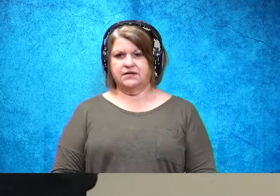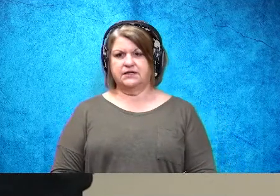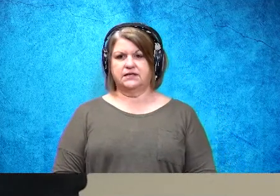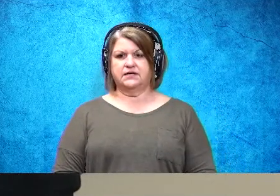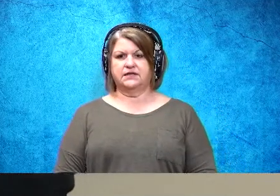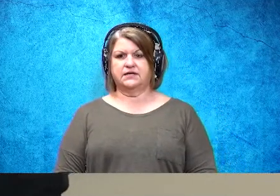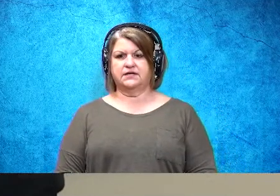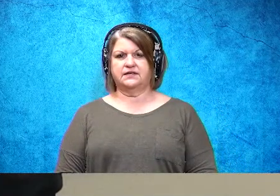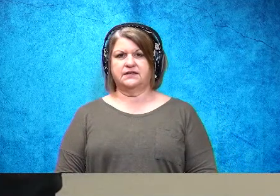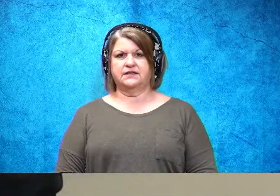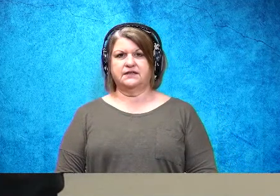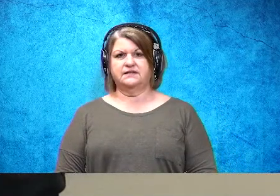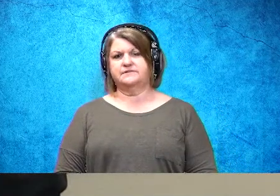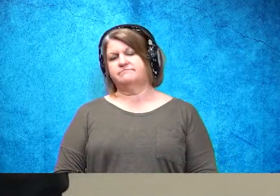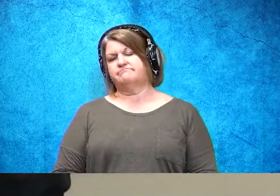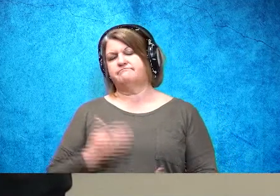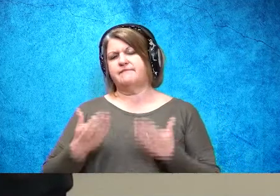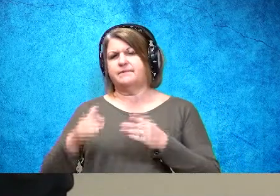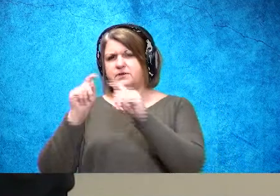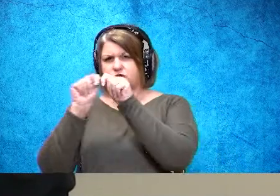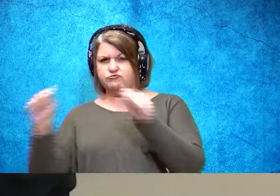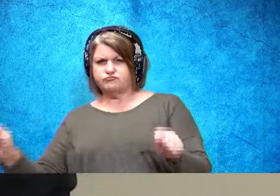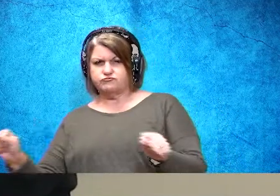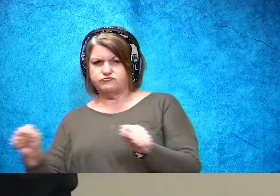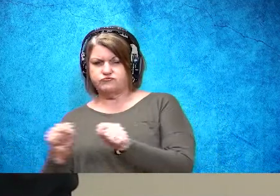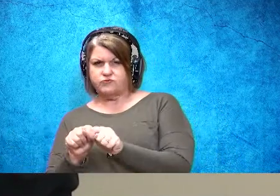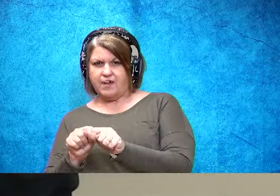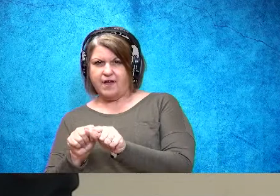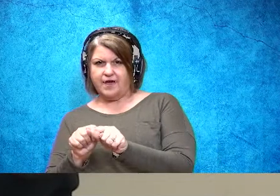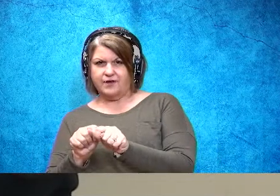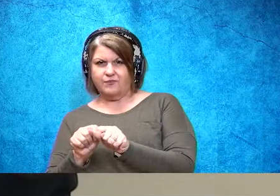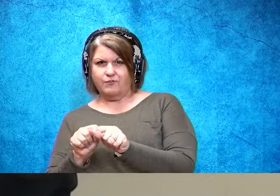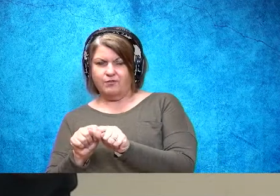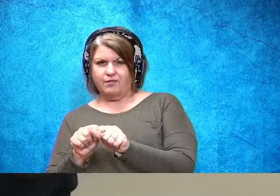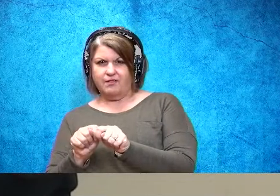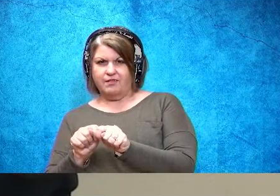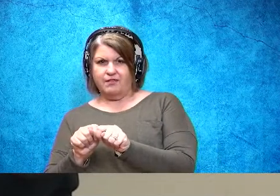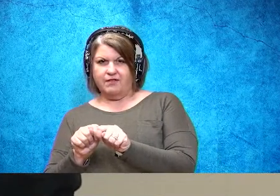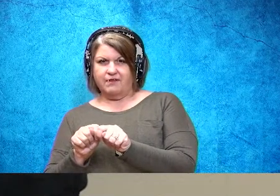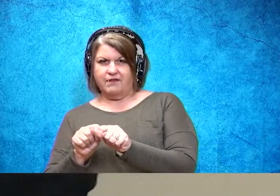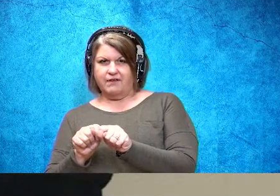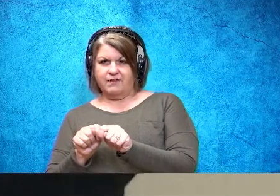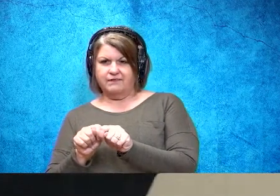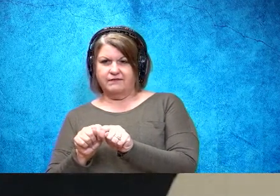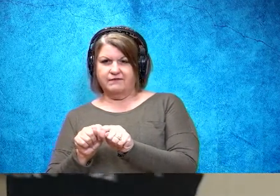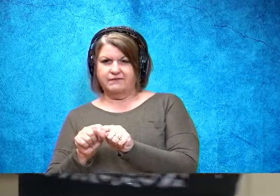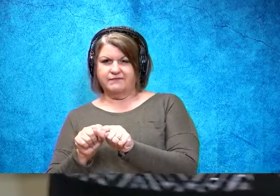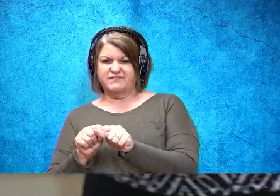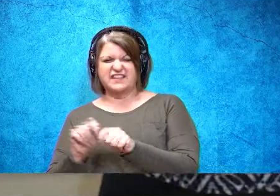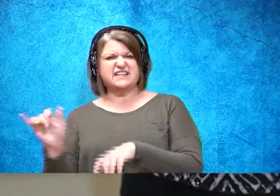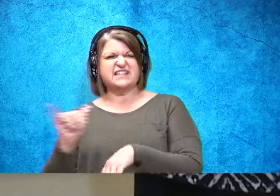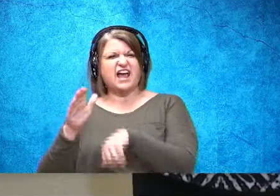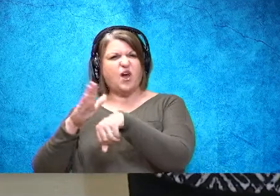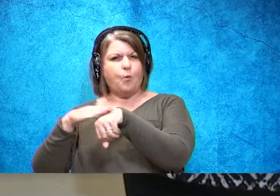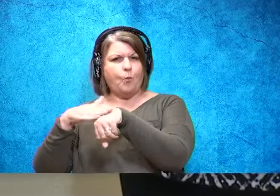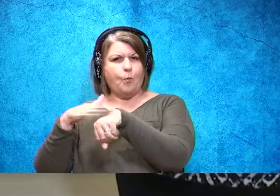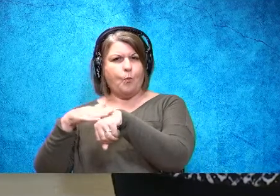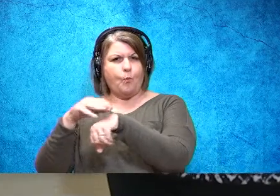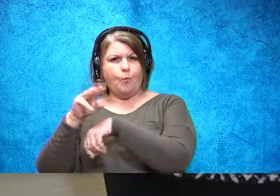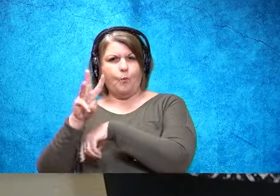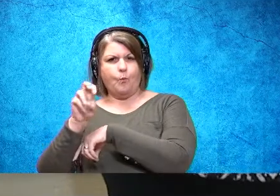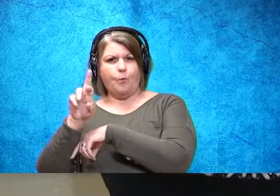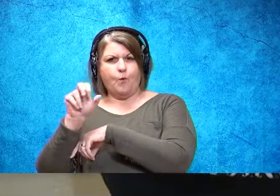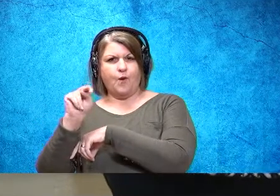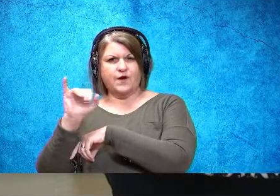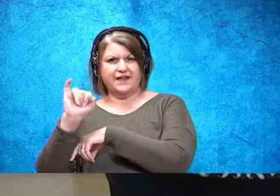Let's do a triangle because we haven't used one yet. This is a warning sign. All right, so